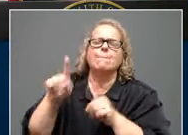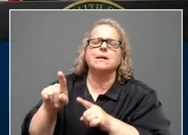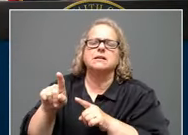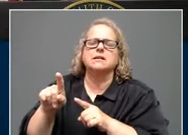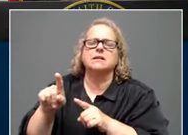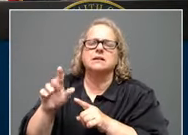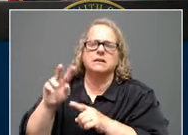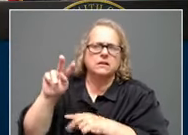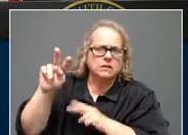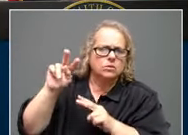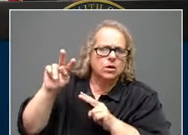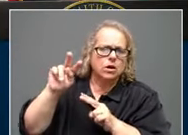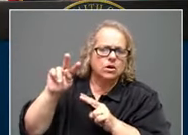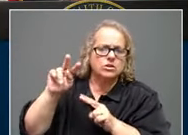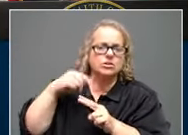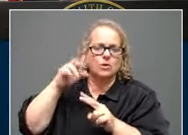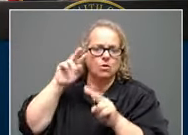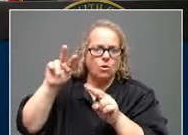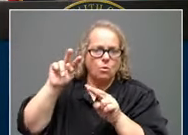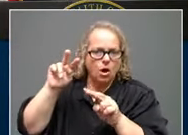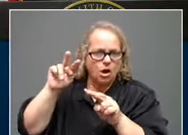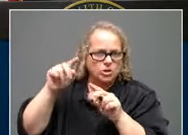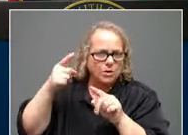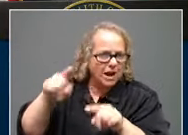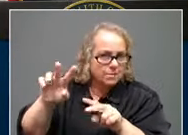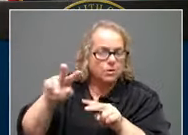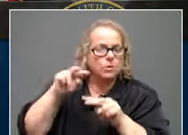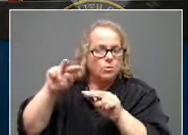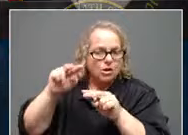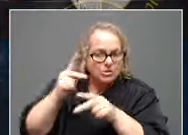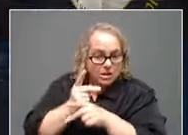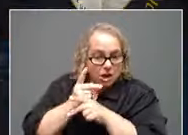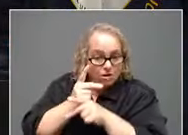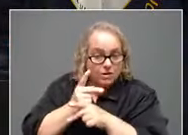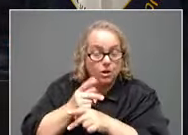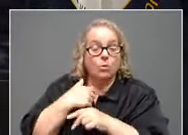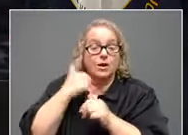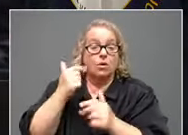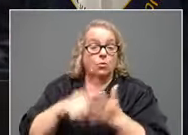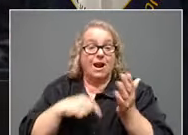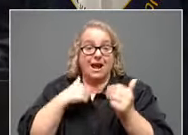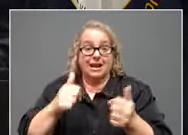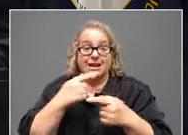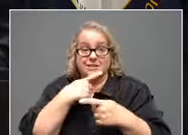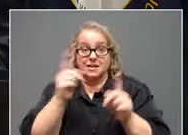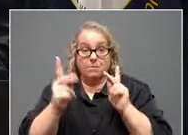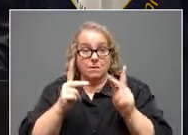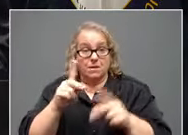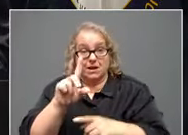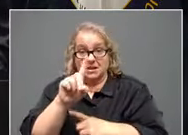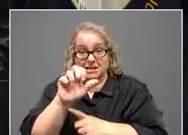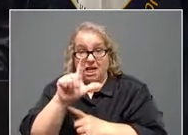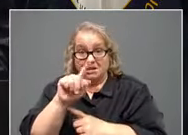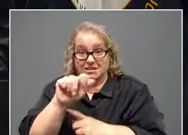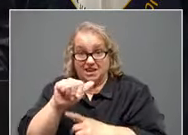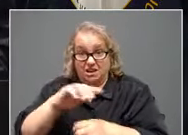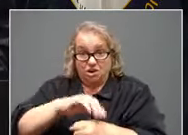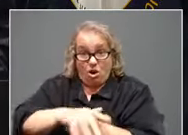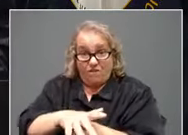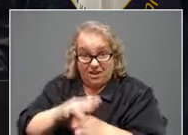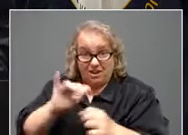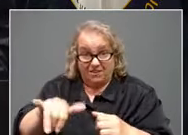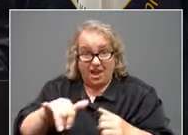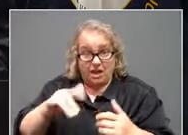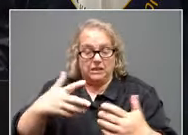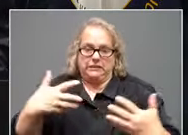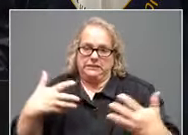looking at that. We're going to watch this carefully. What I can tell people is the Delta variant, yes, it's scarier than the ones that have come before. But